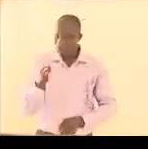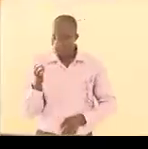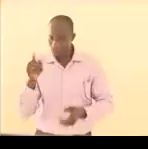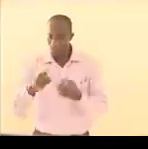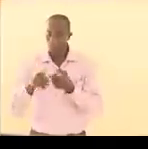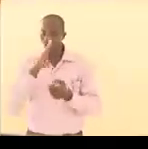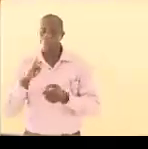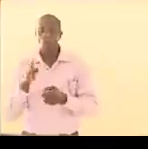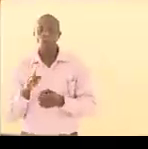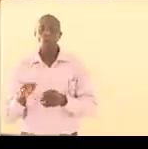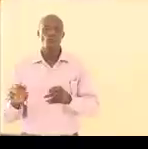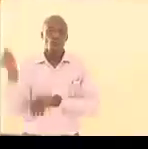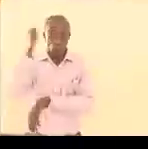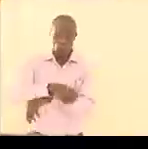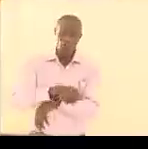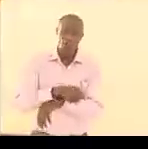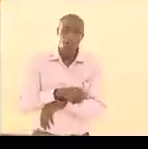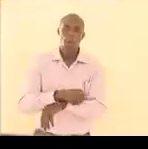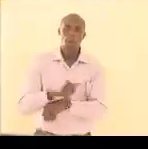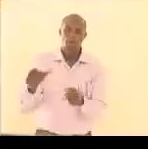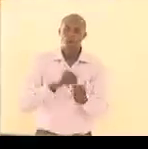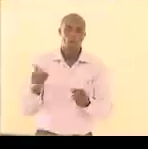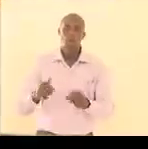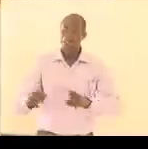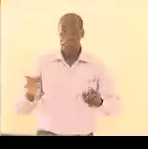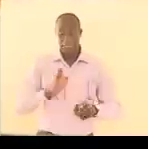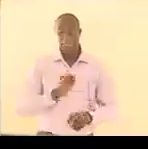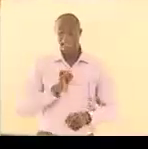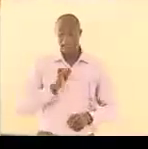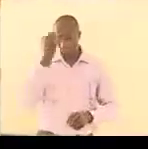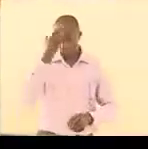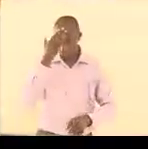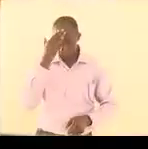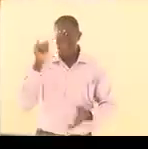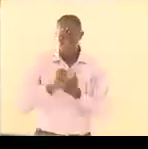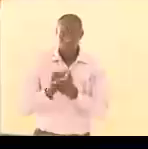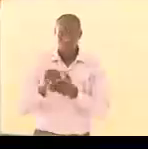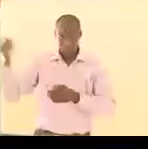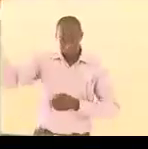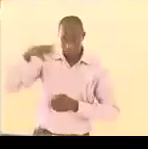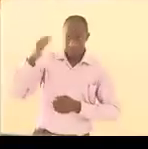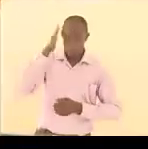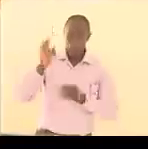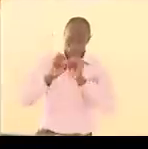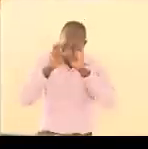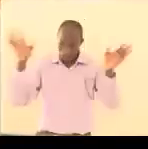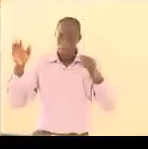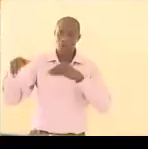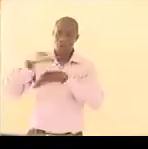everyone. But I know that light will outshine darkness.